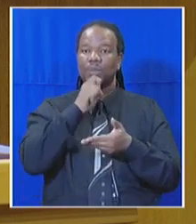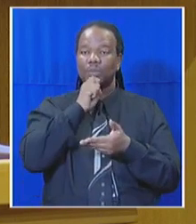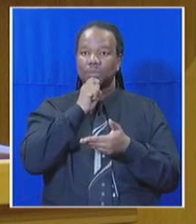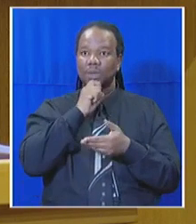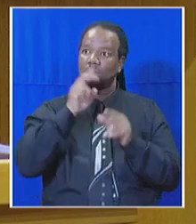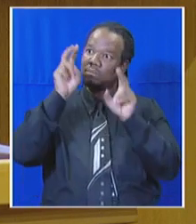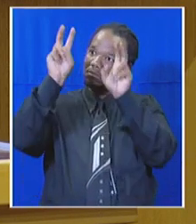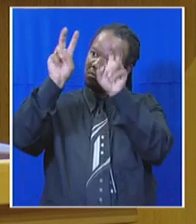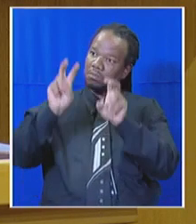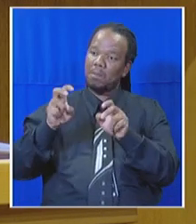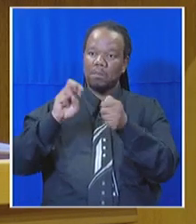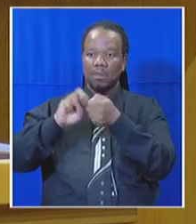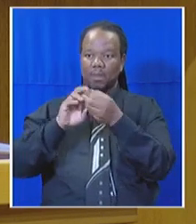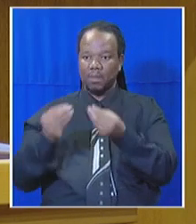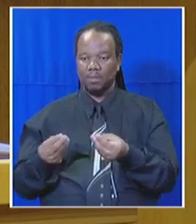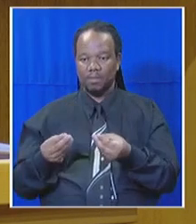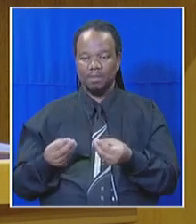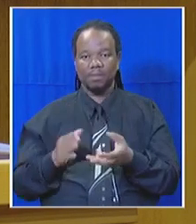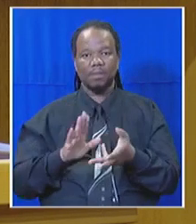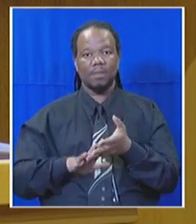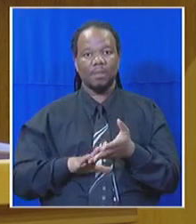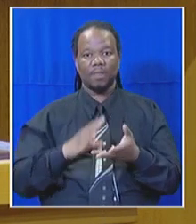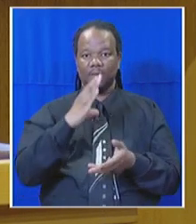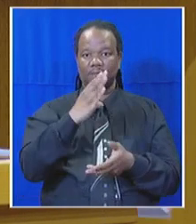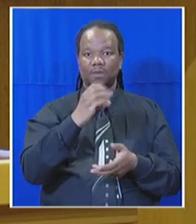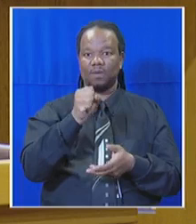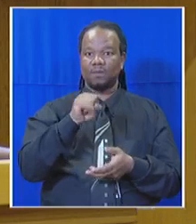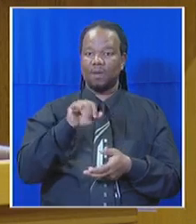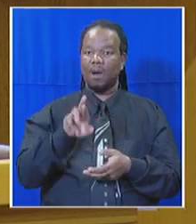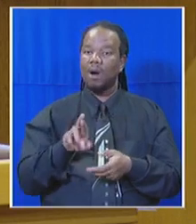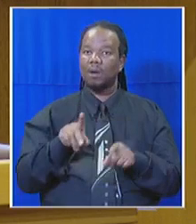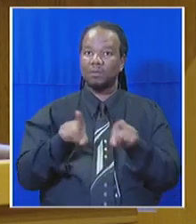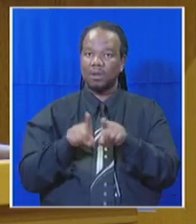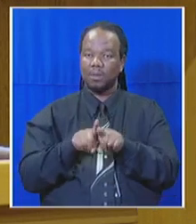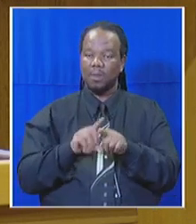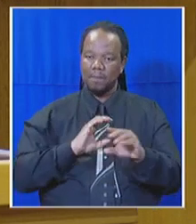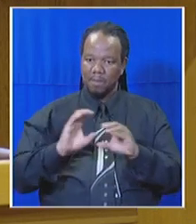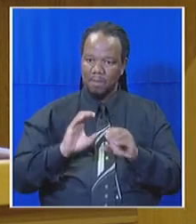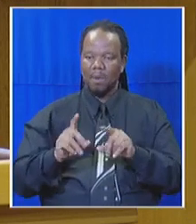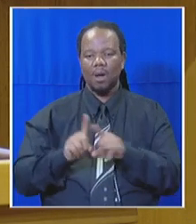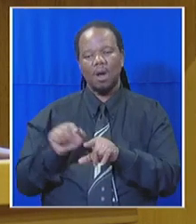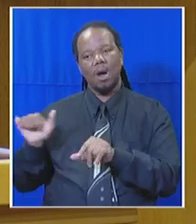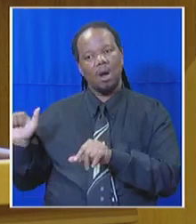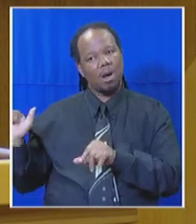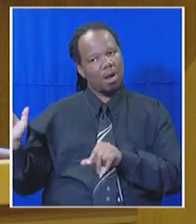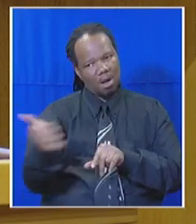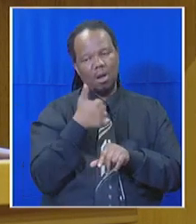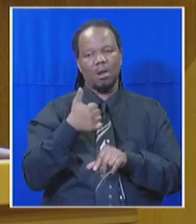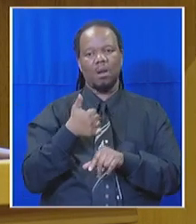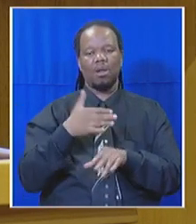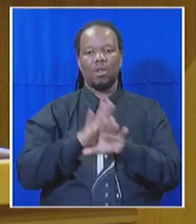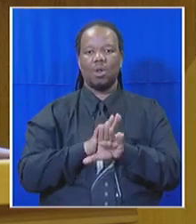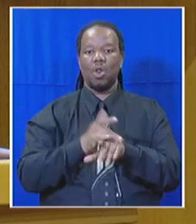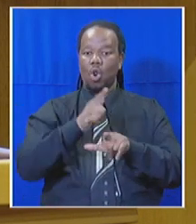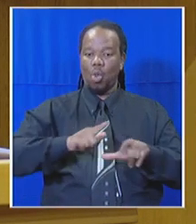climate change. Consolidate the CSI contributions. Meet urgently with all role players in the ailing local steel industry